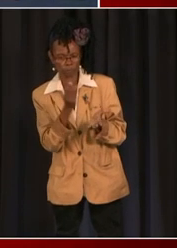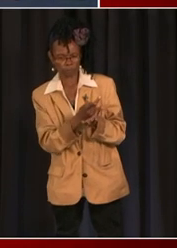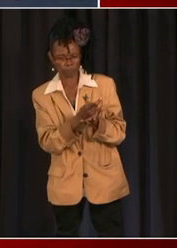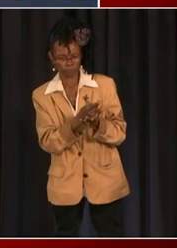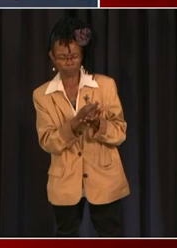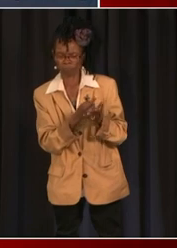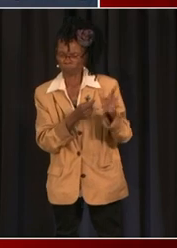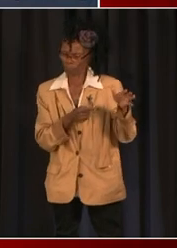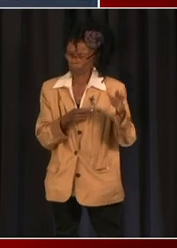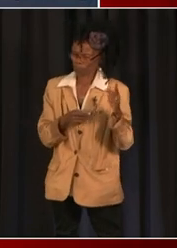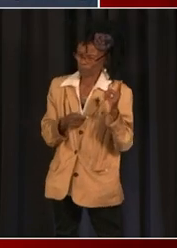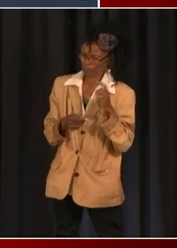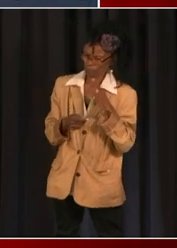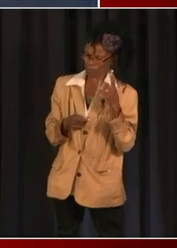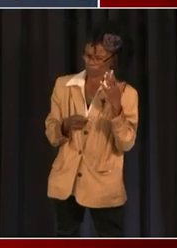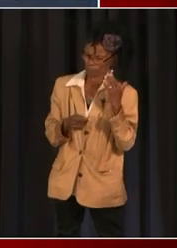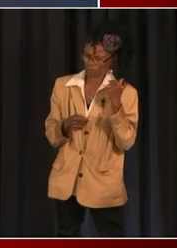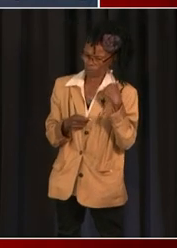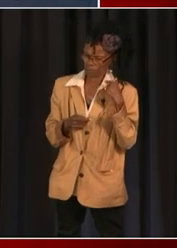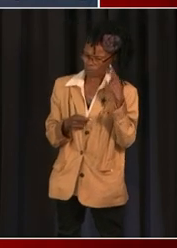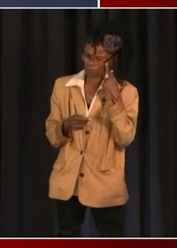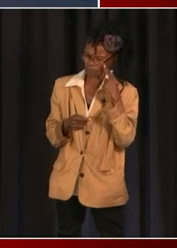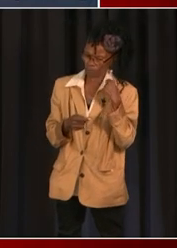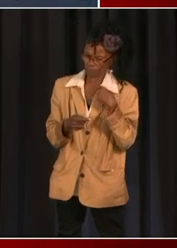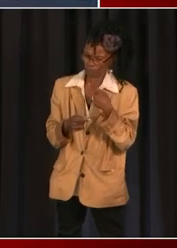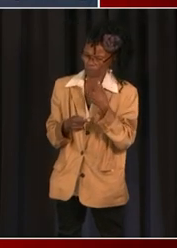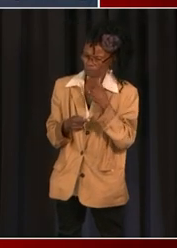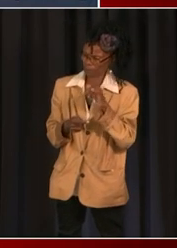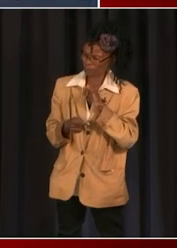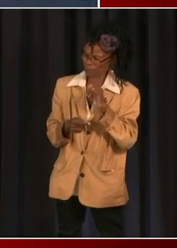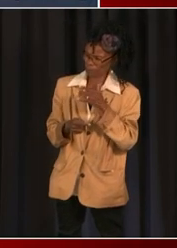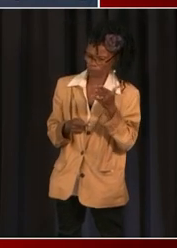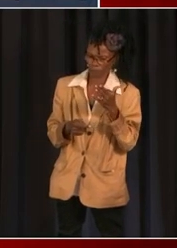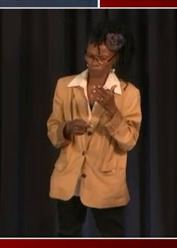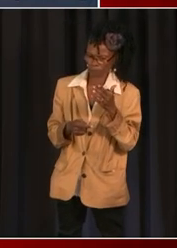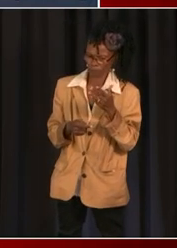What is the I don't number? understand. What is Yeah, I think we're saying the same thing.